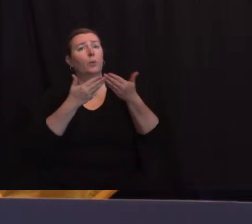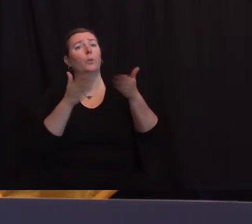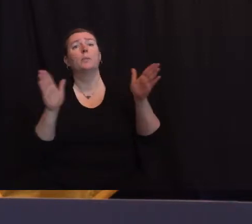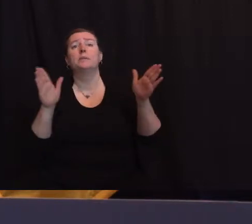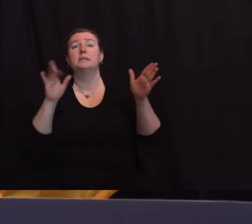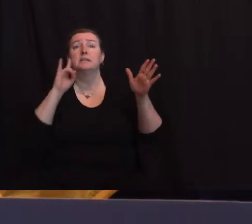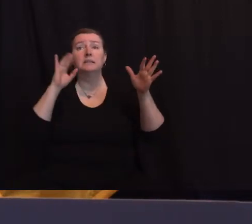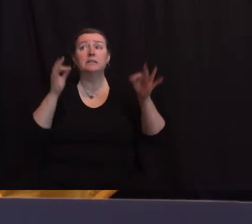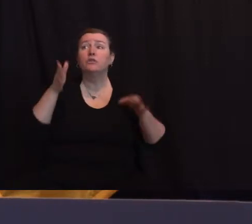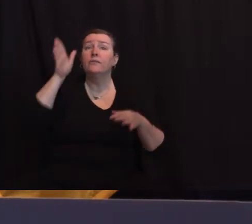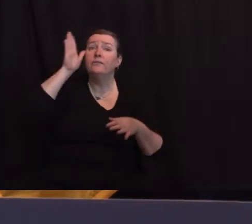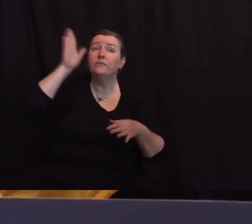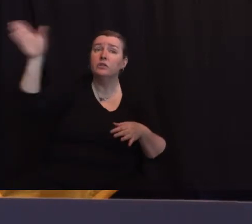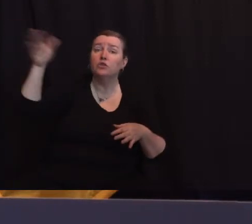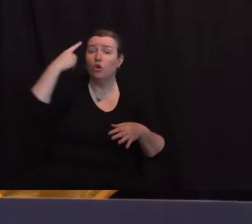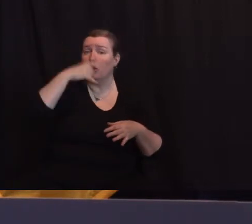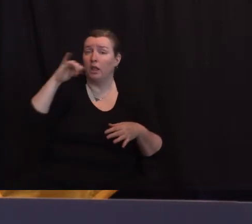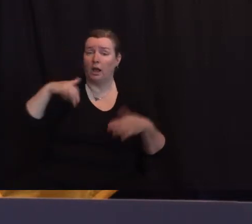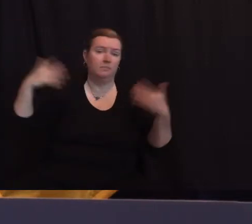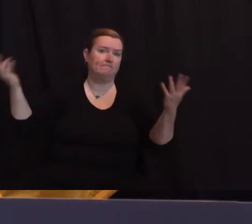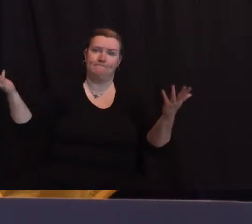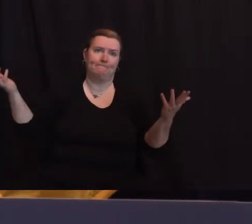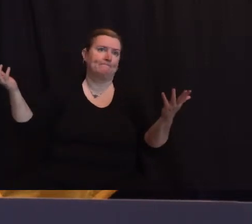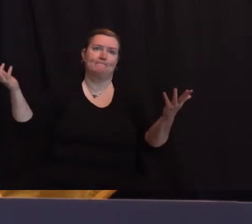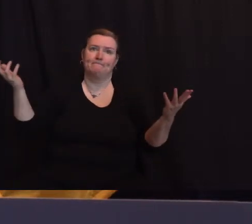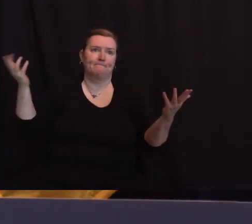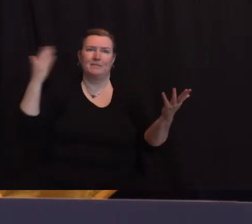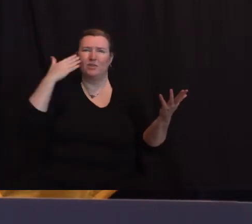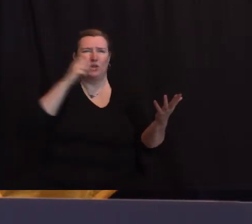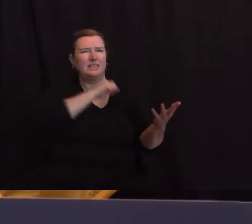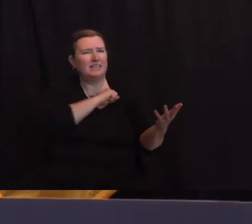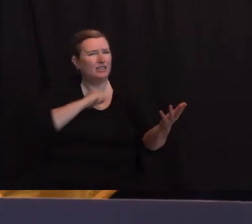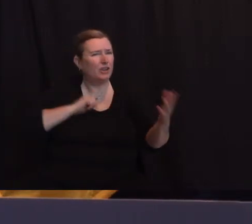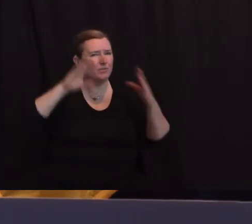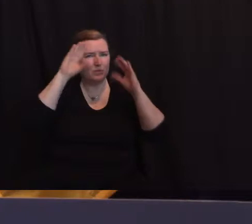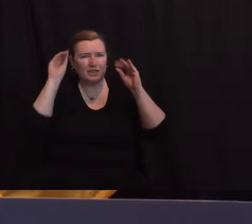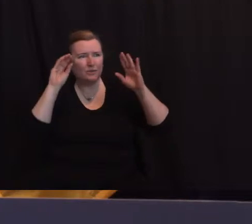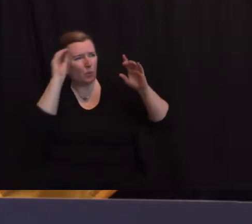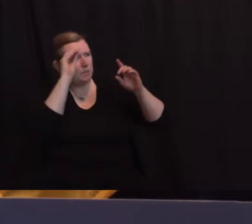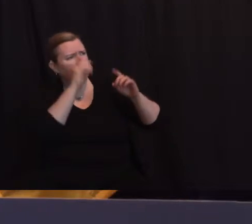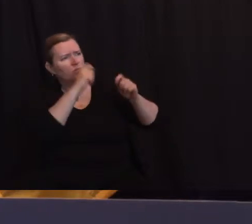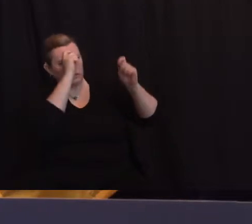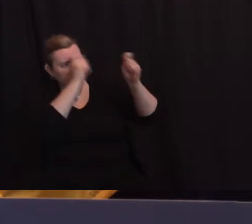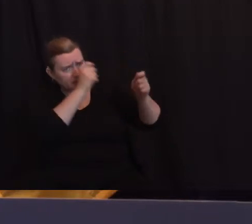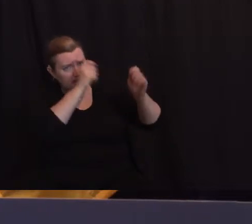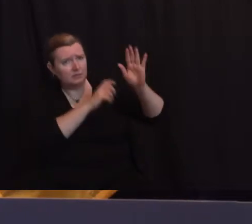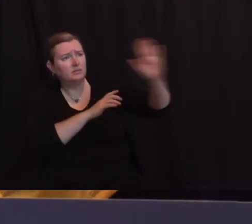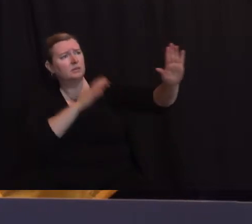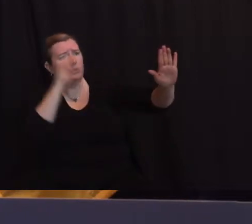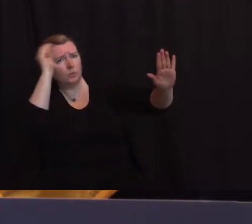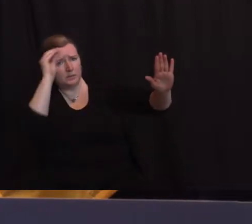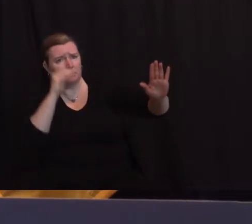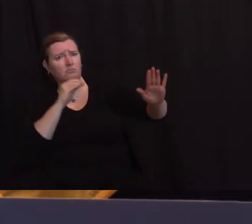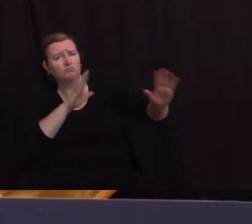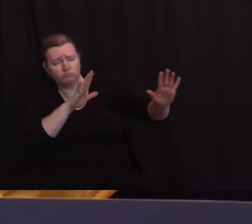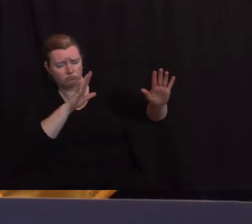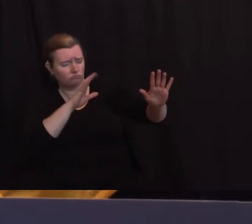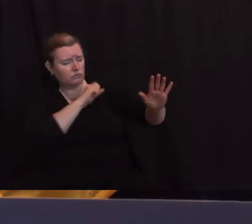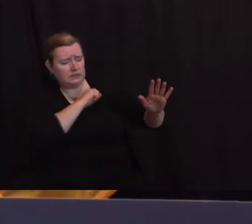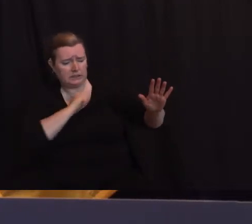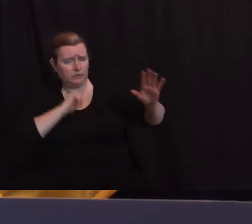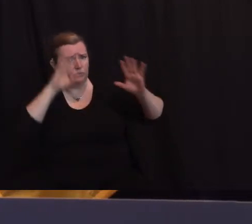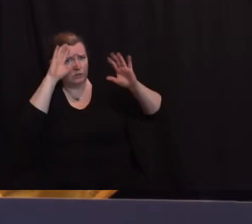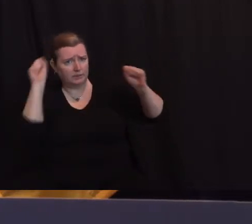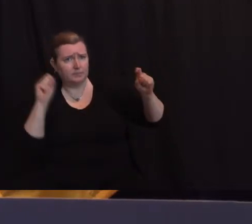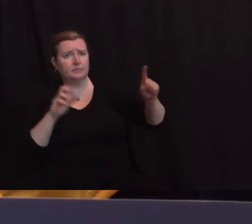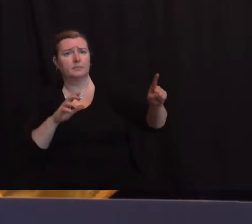future looks like. I know where the Senate President has been. I respect his position. And I think we all, having said